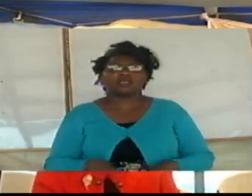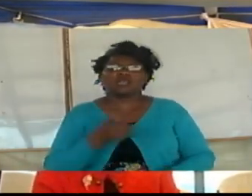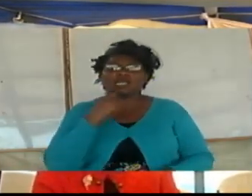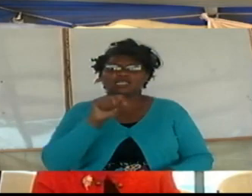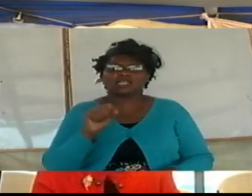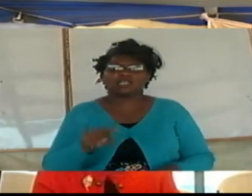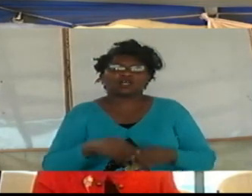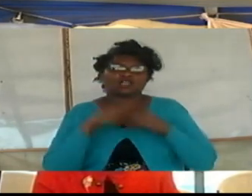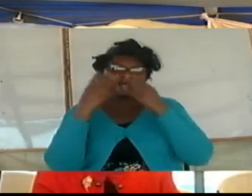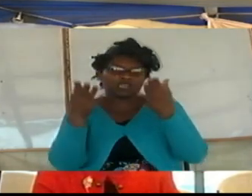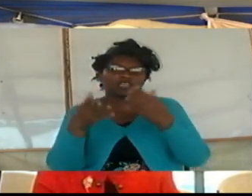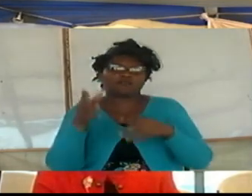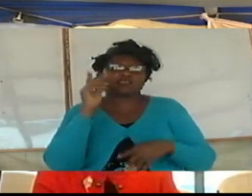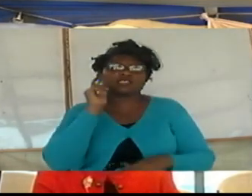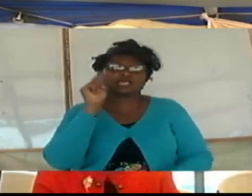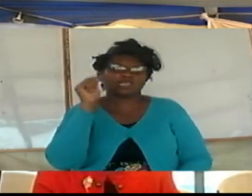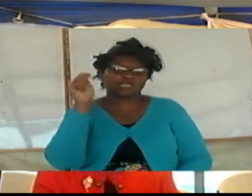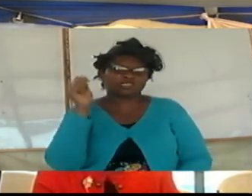nonetheless.